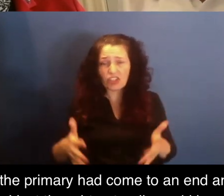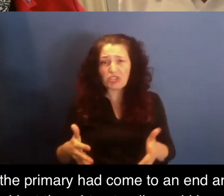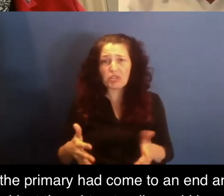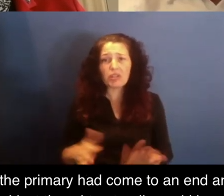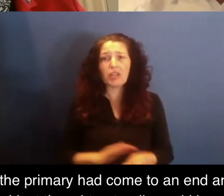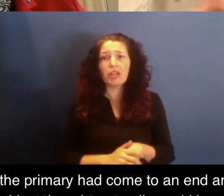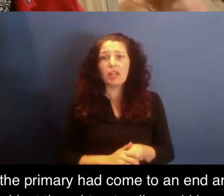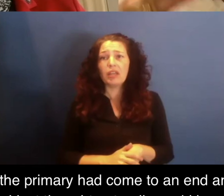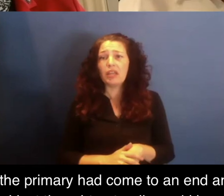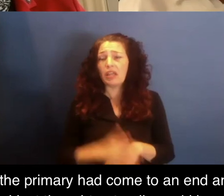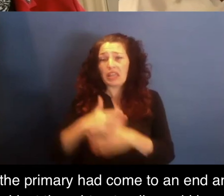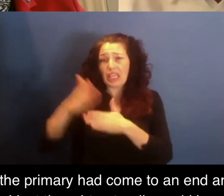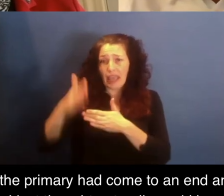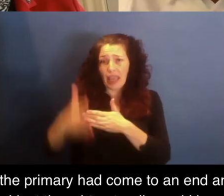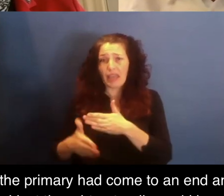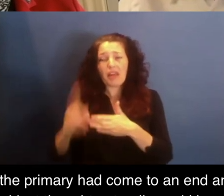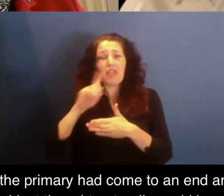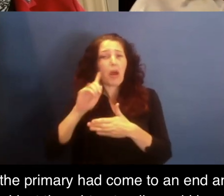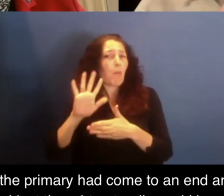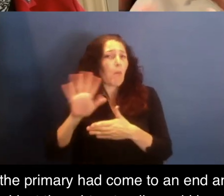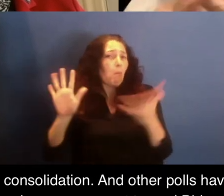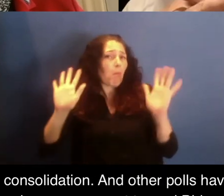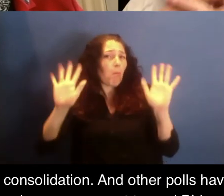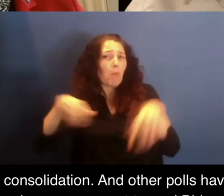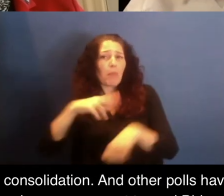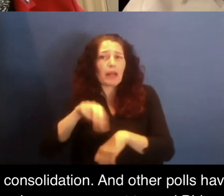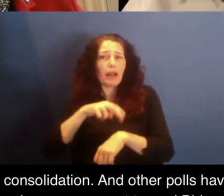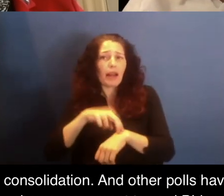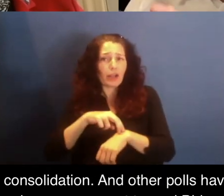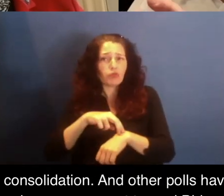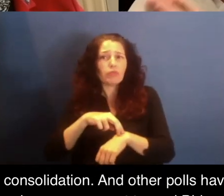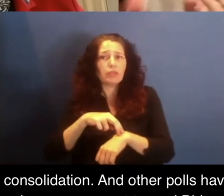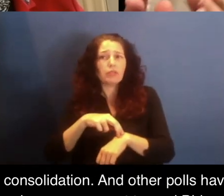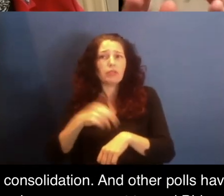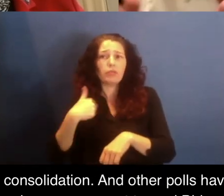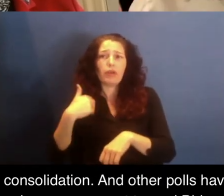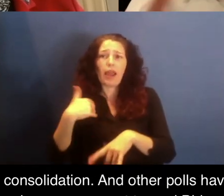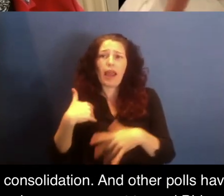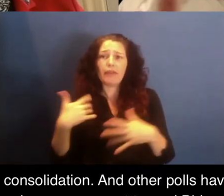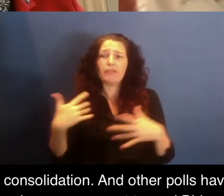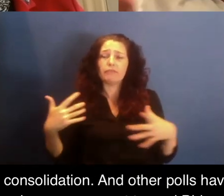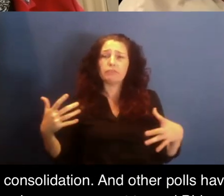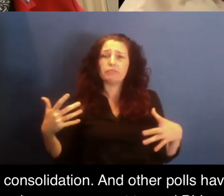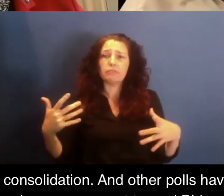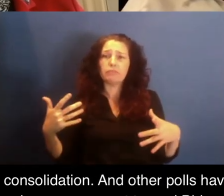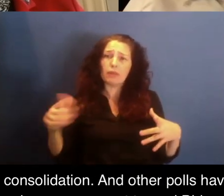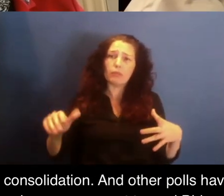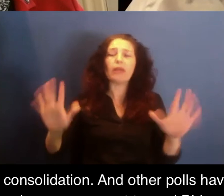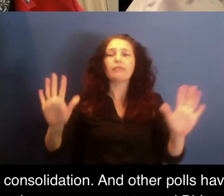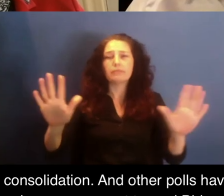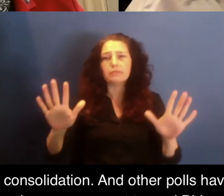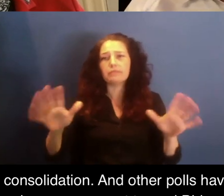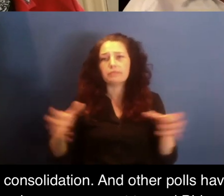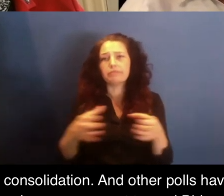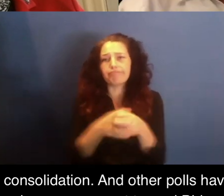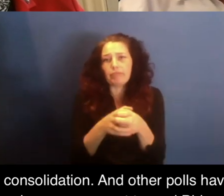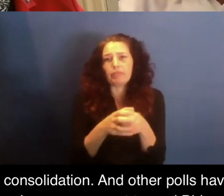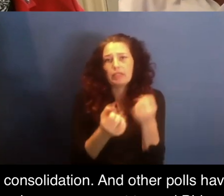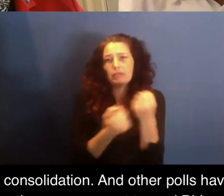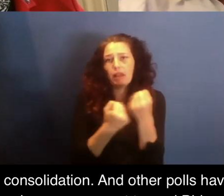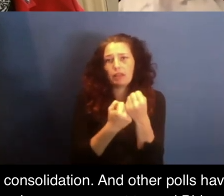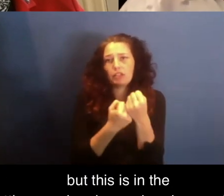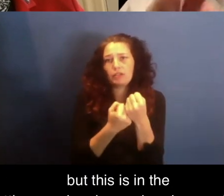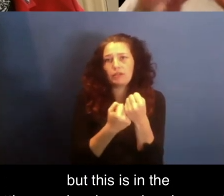come to an end and I just thought naturally, you know, you'd have consolidation and, and, and other polls have shown, you know, movement toward